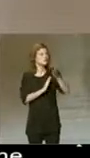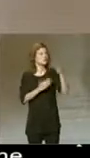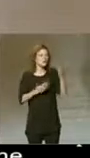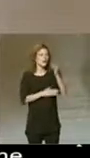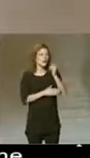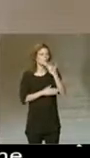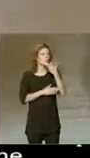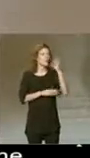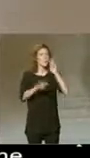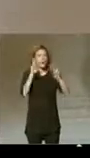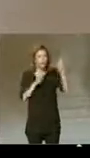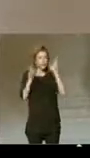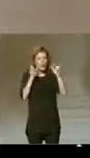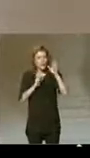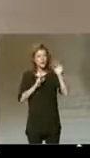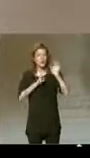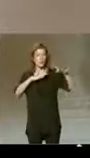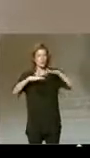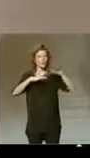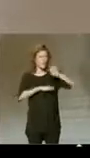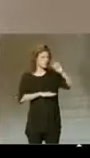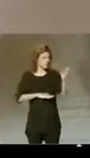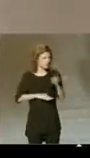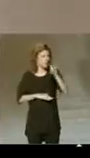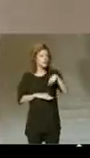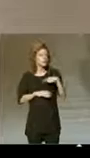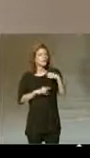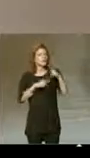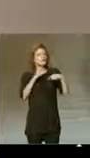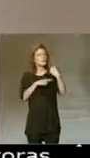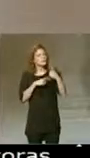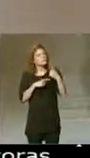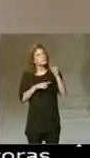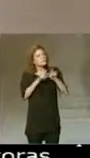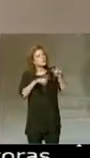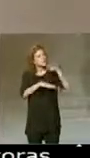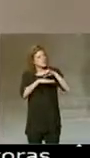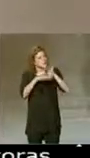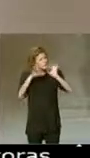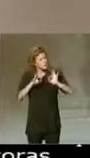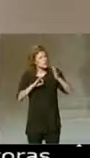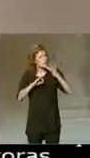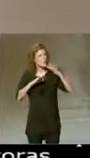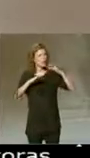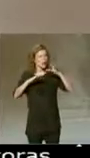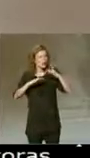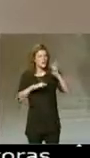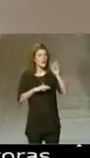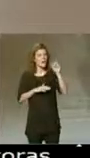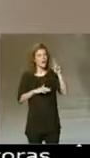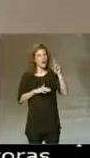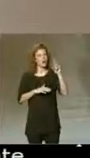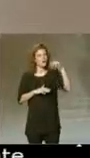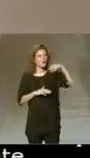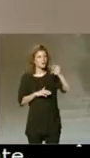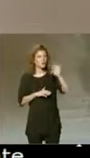with certain visual motor impairments, then with people with